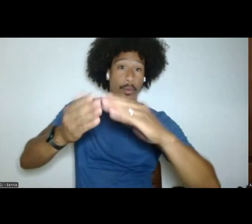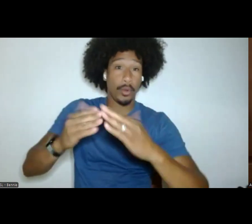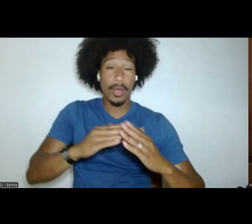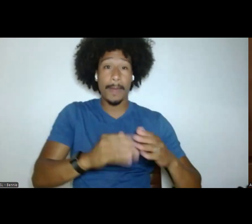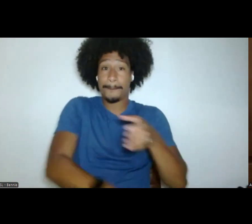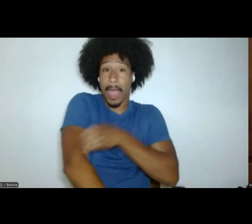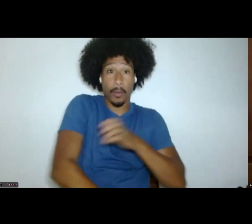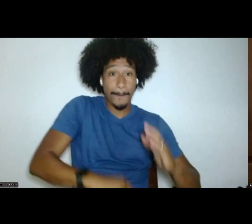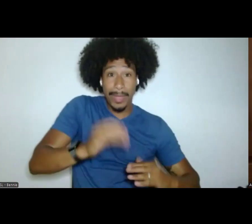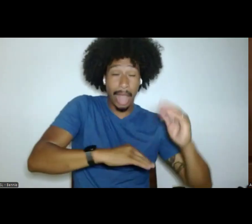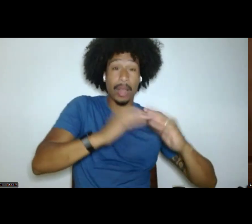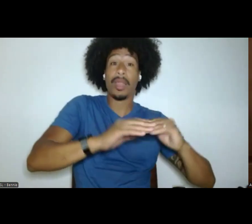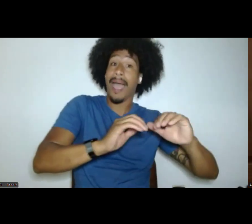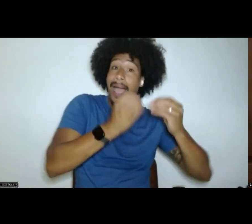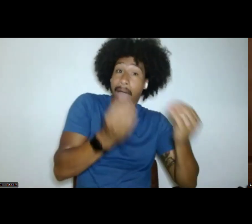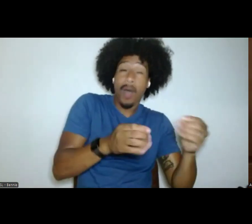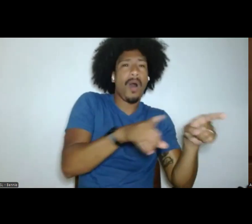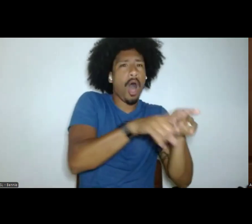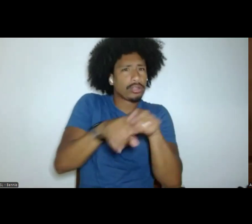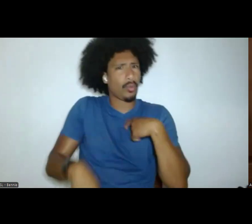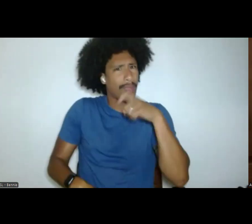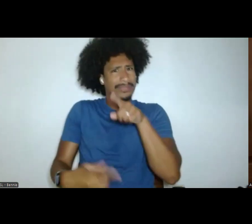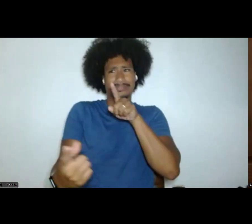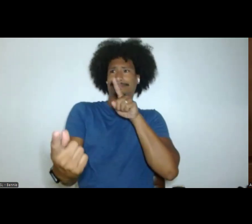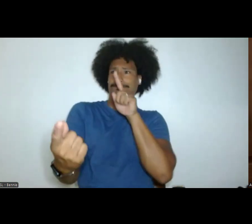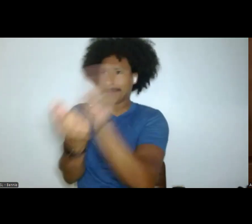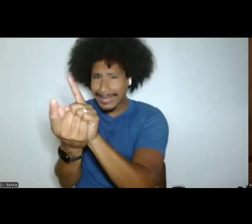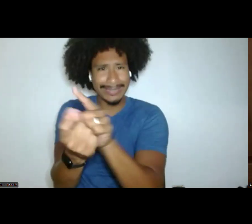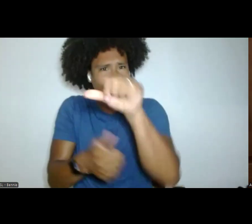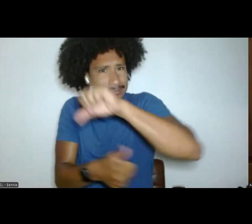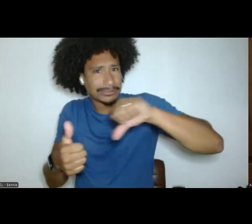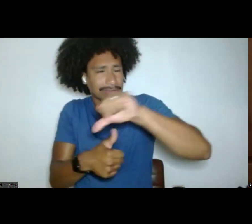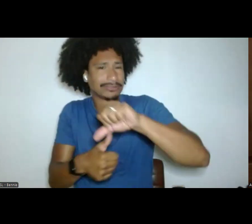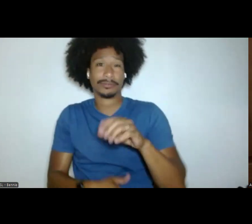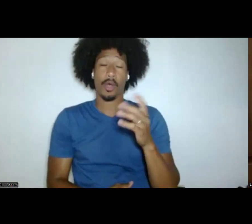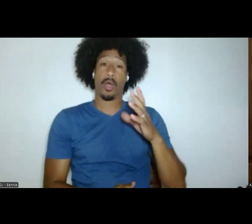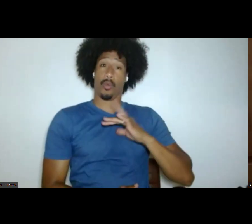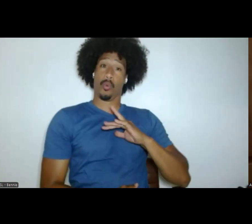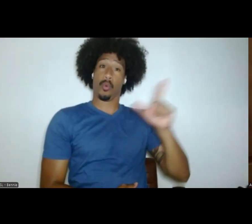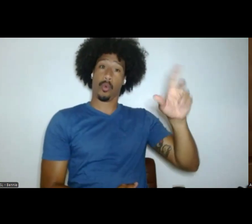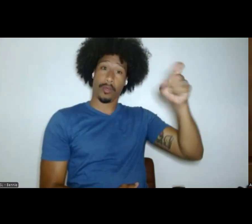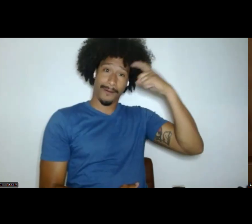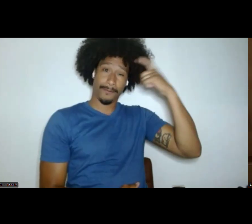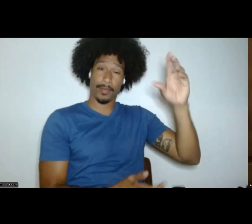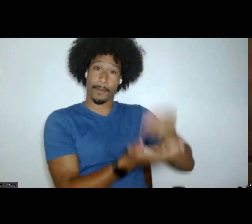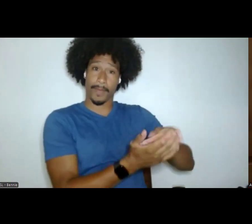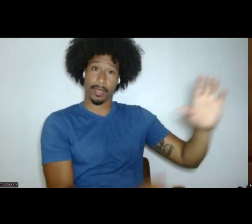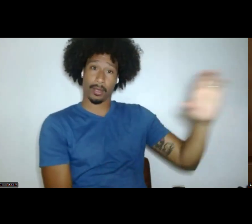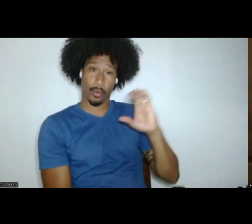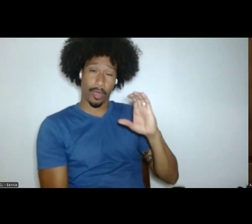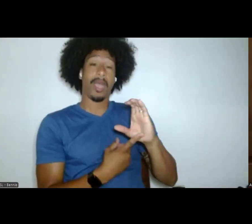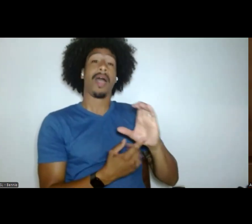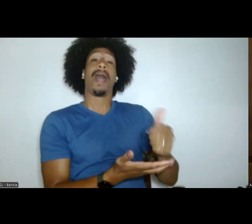other. We have to think about ourselves as a community. So one of the things this grant has let us do is do these discotheque consulting sessions, which